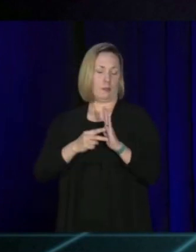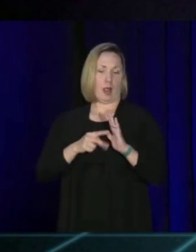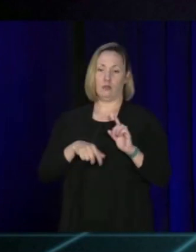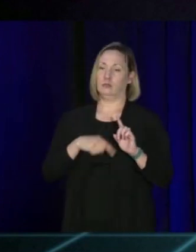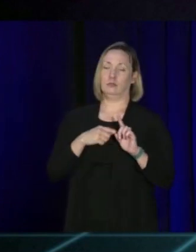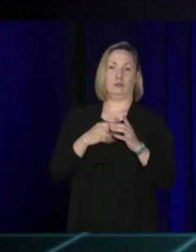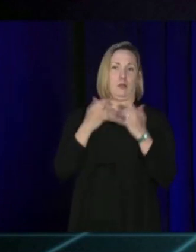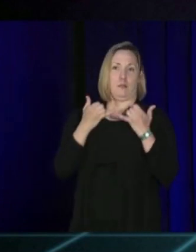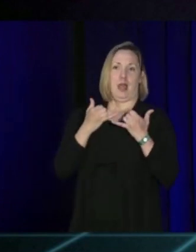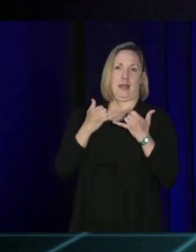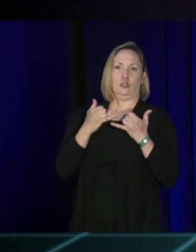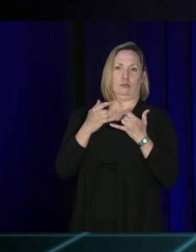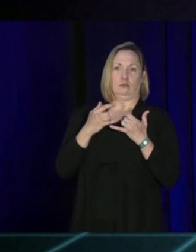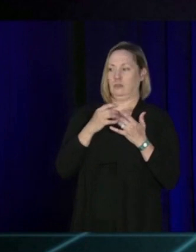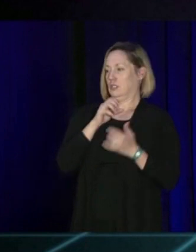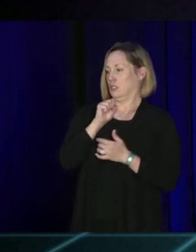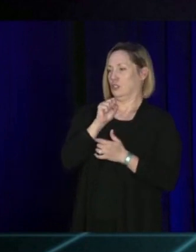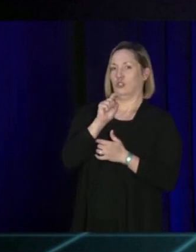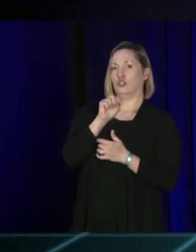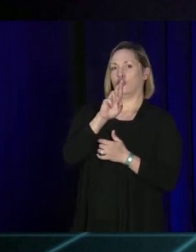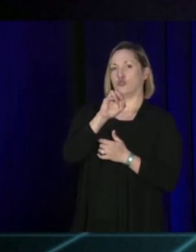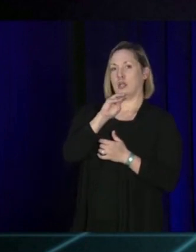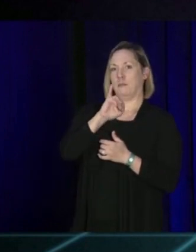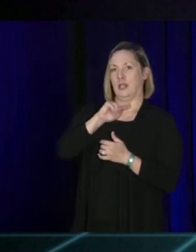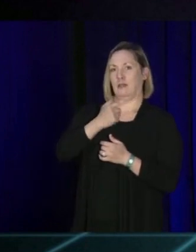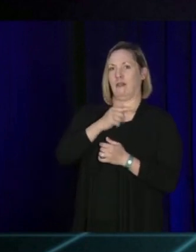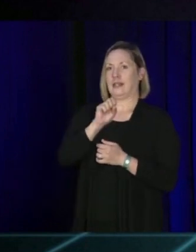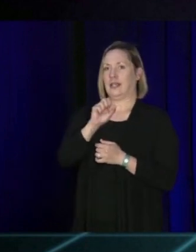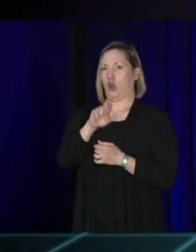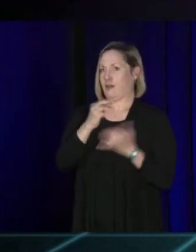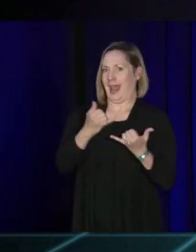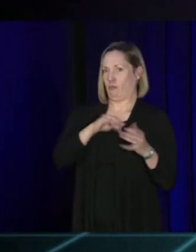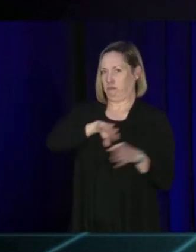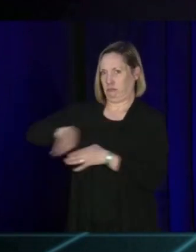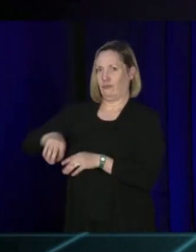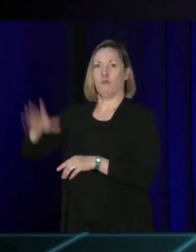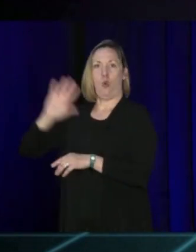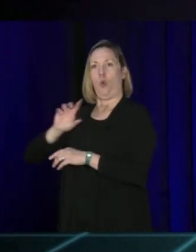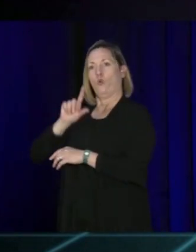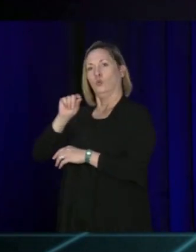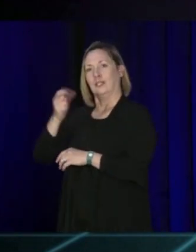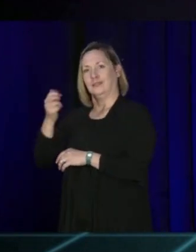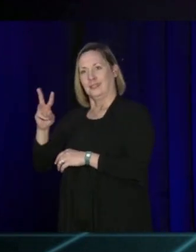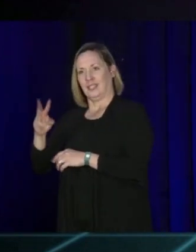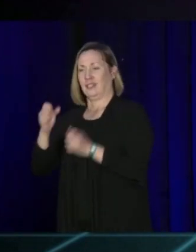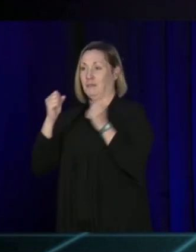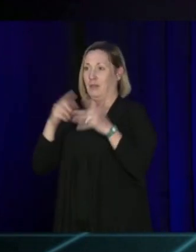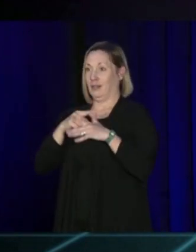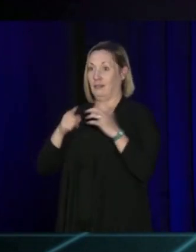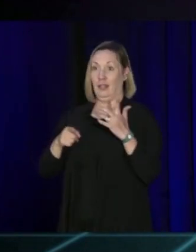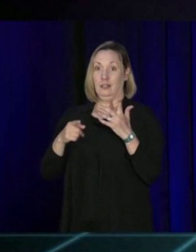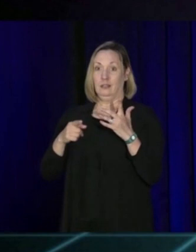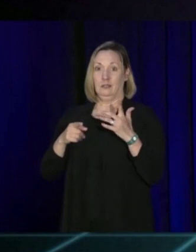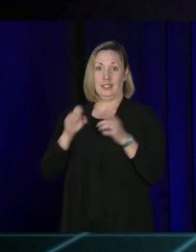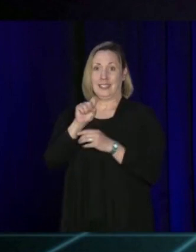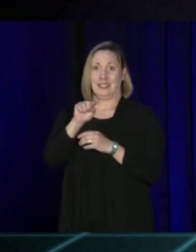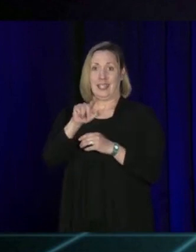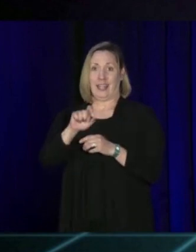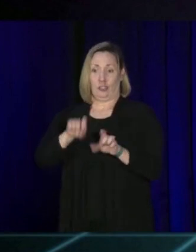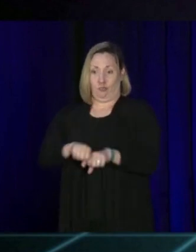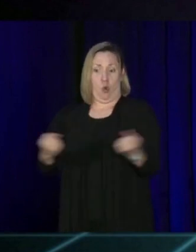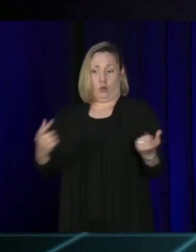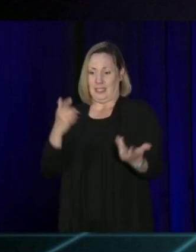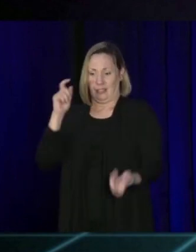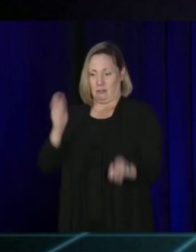streaming SSR we have these days. And basically, a lot of CSS and JS libraries, they just broke because they needed to adapt to the